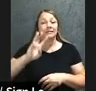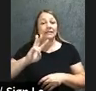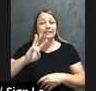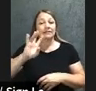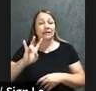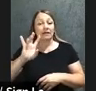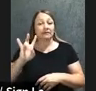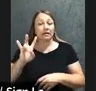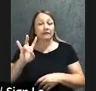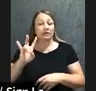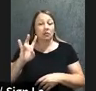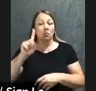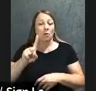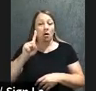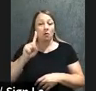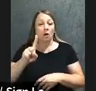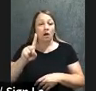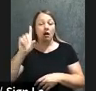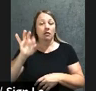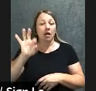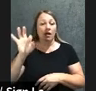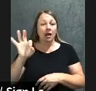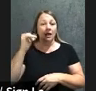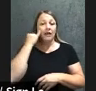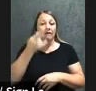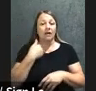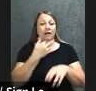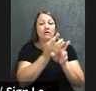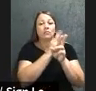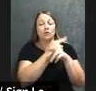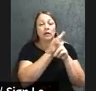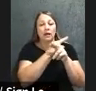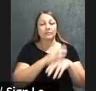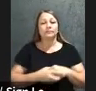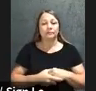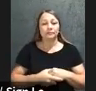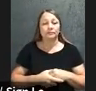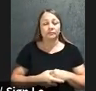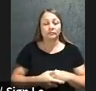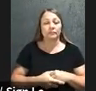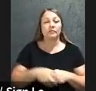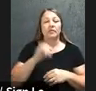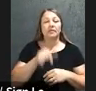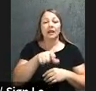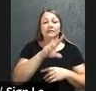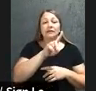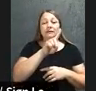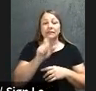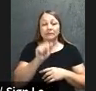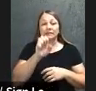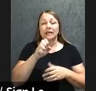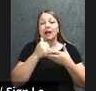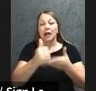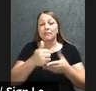888-677-1199. Again, this hotline, it's specifically geared towards people with disabilities. It can help you with transportation,